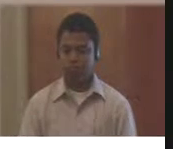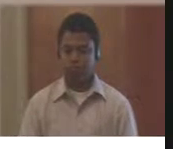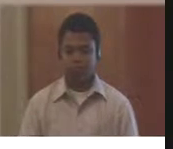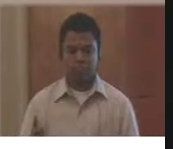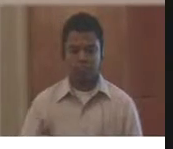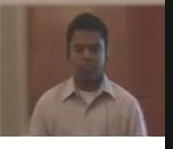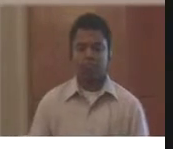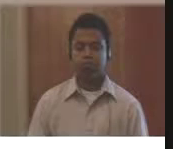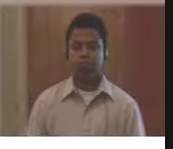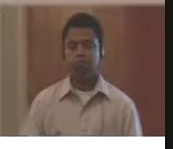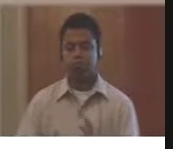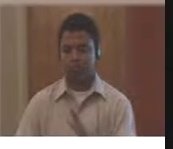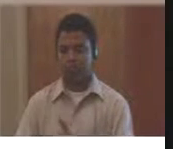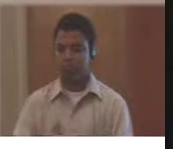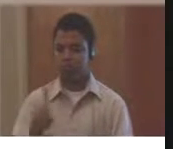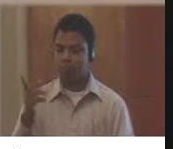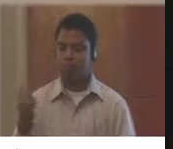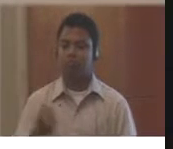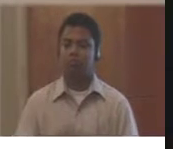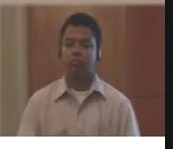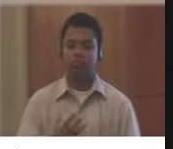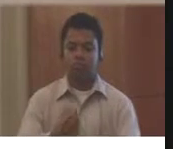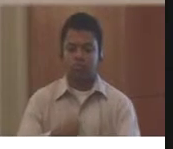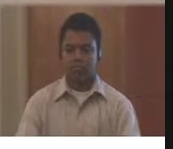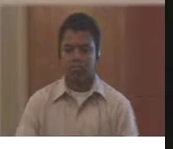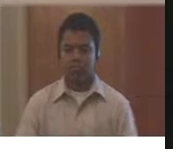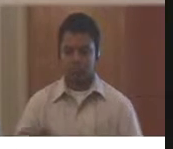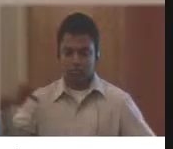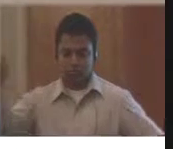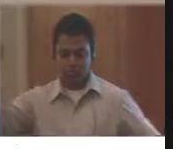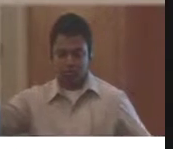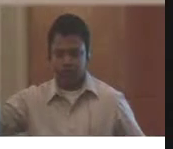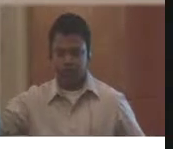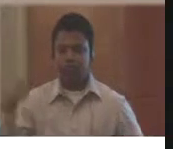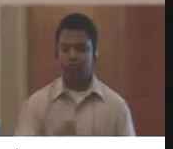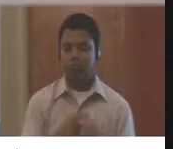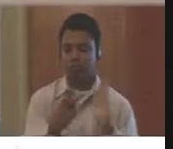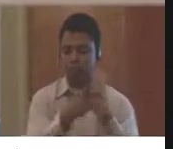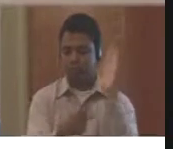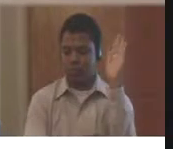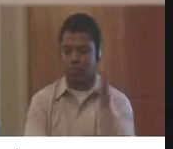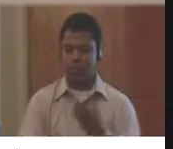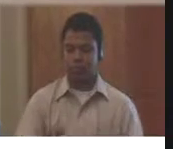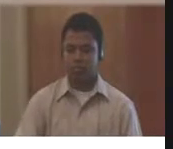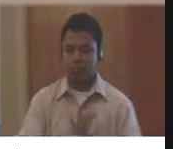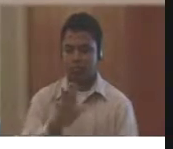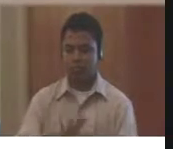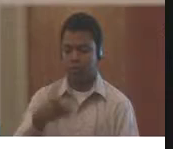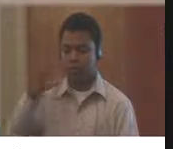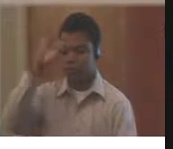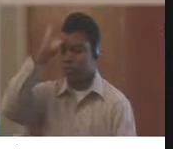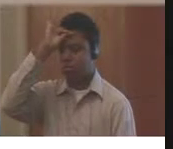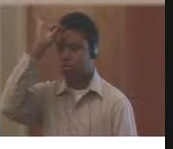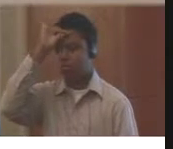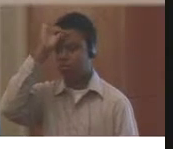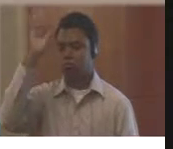28. Establish the development and implementation of safe school and hospital